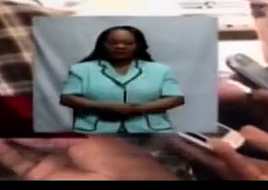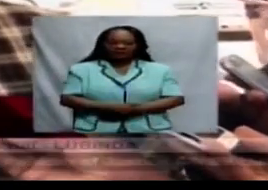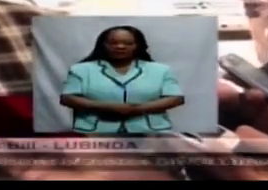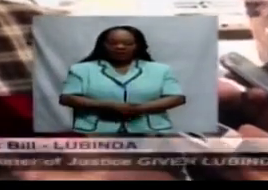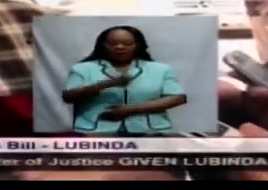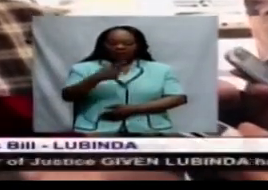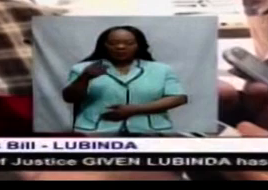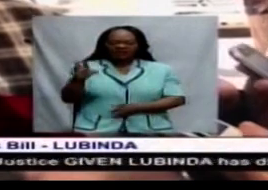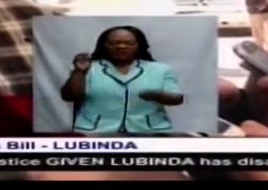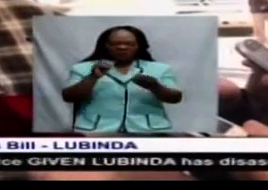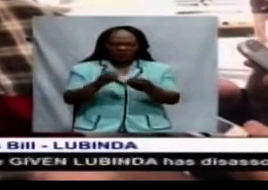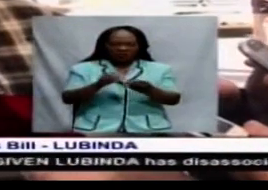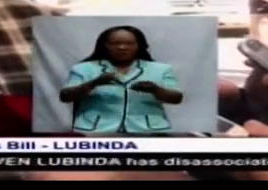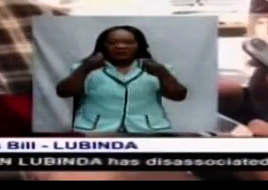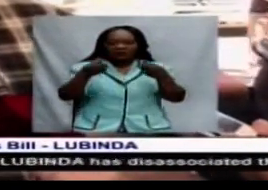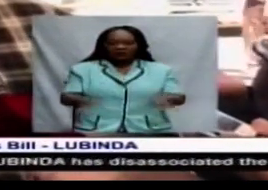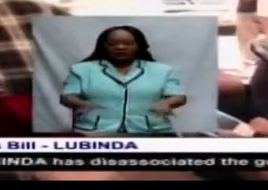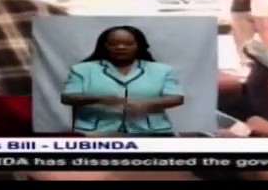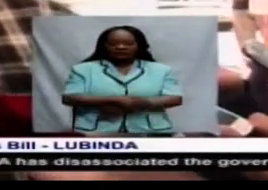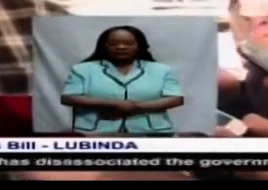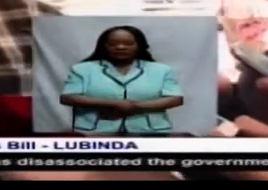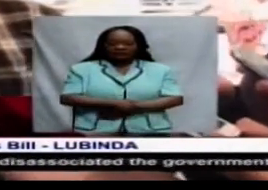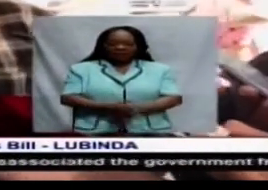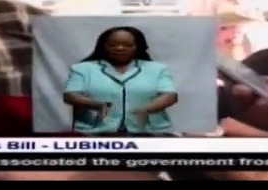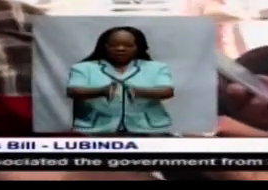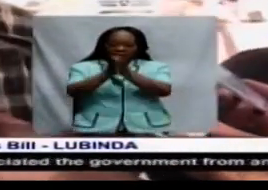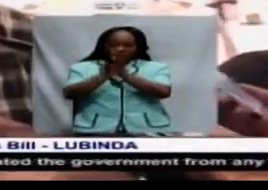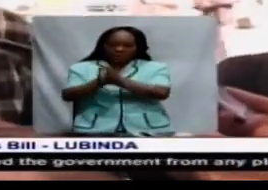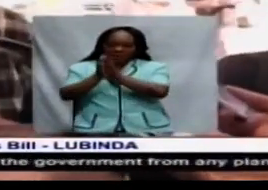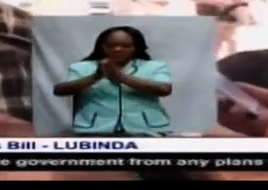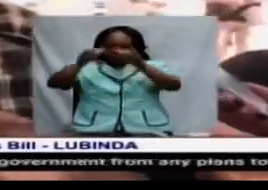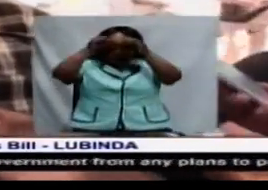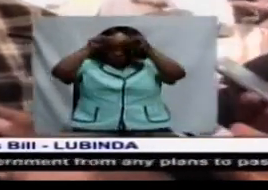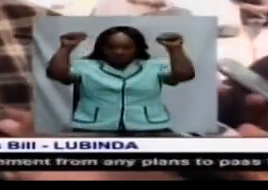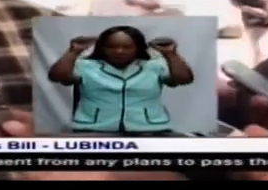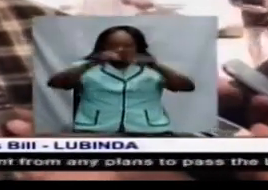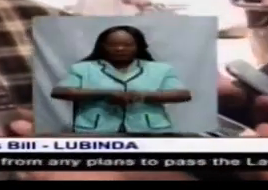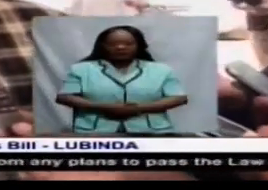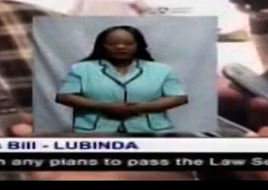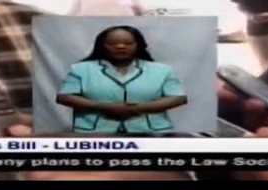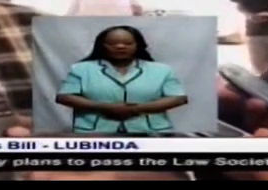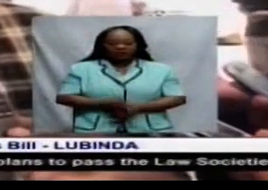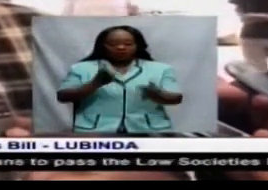a lot of merchandise and a lot of money, and my appeal goes to the President through the presidential